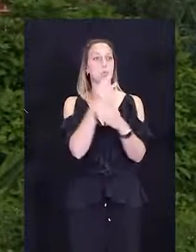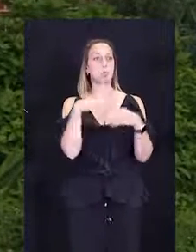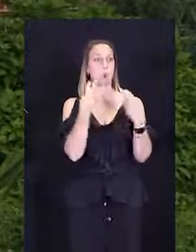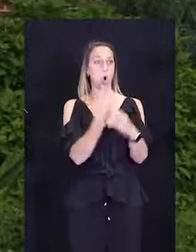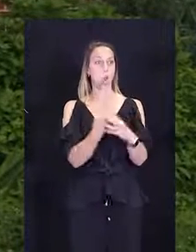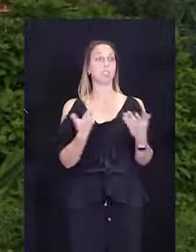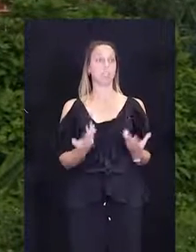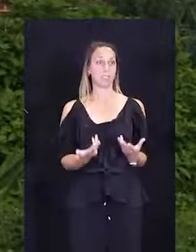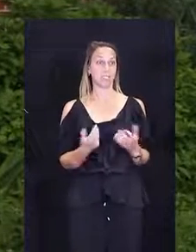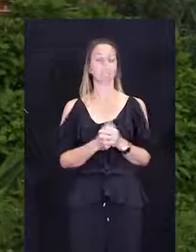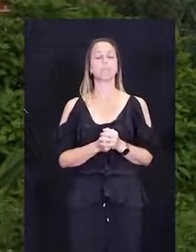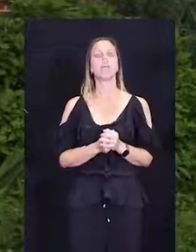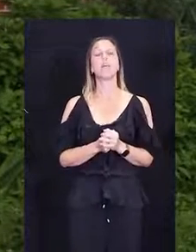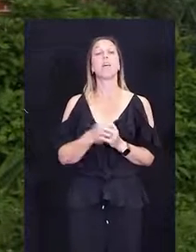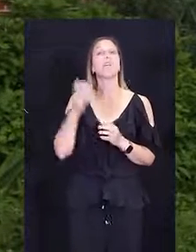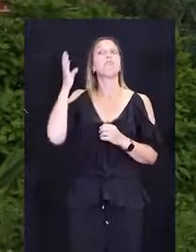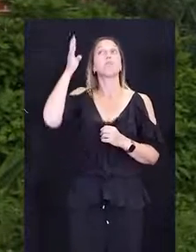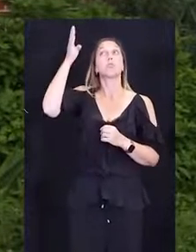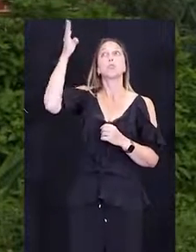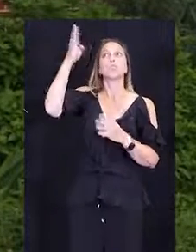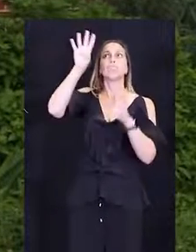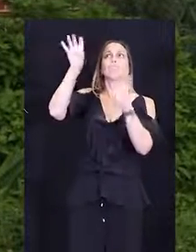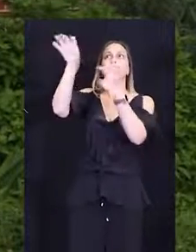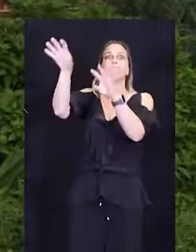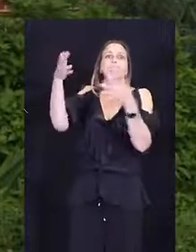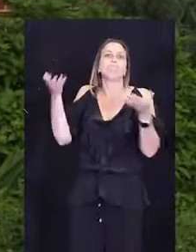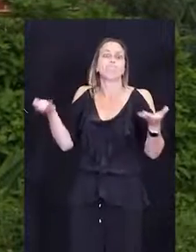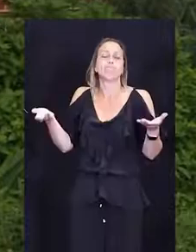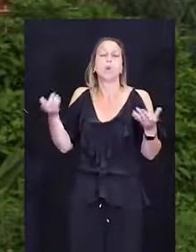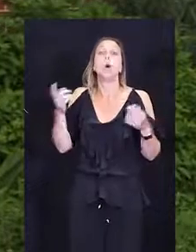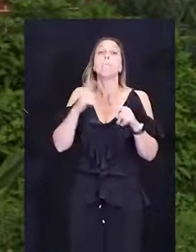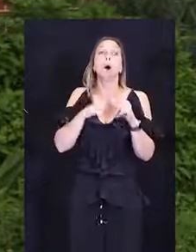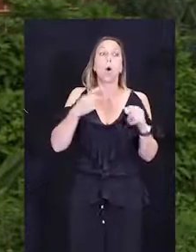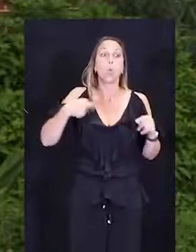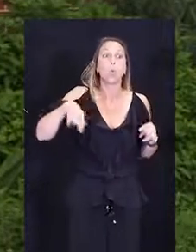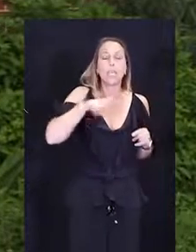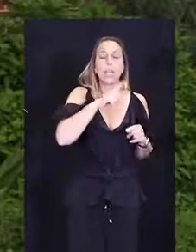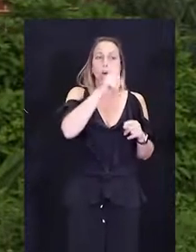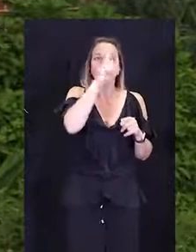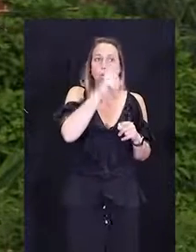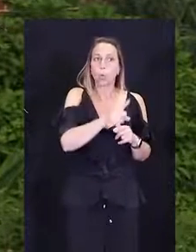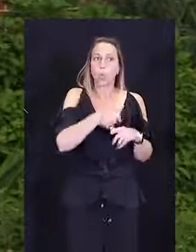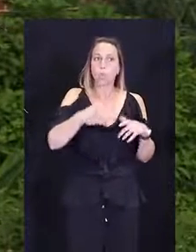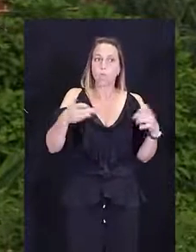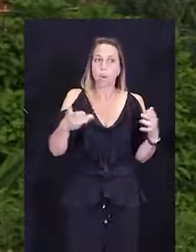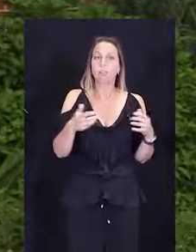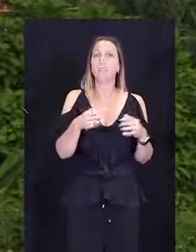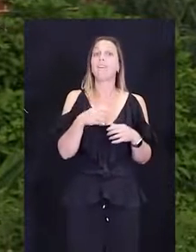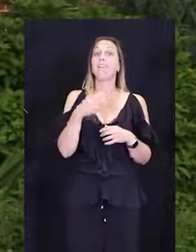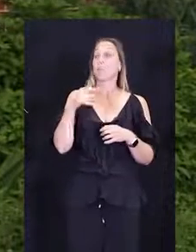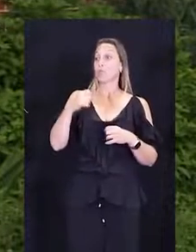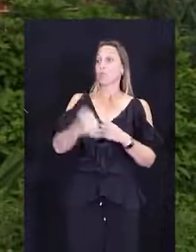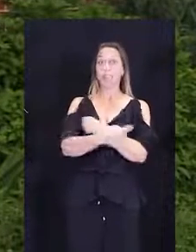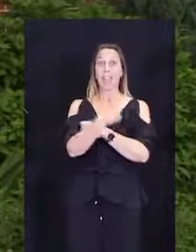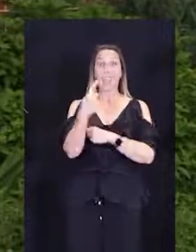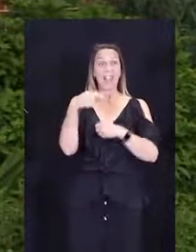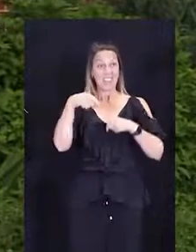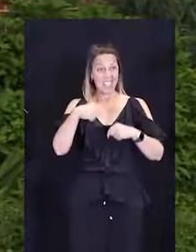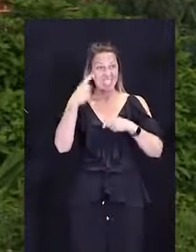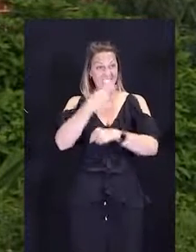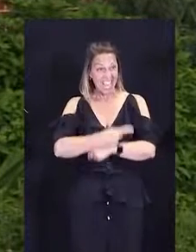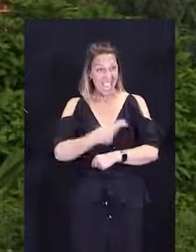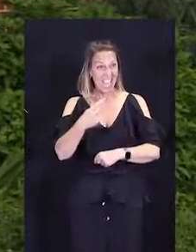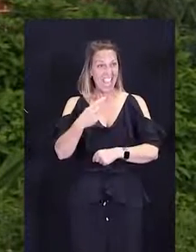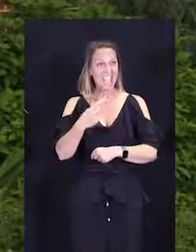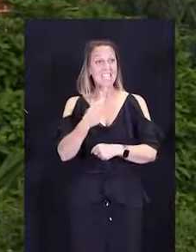new world after all that we've been through. And while the future is always uncertain, we are certain of one thing,